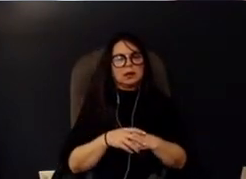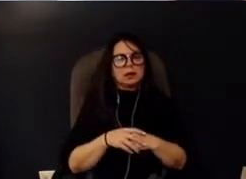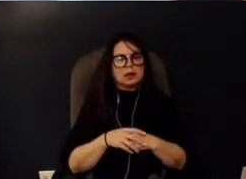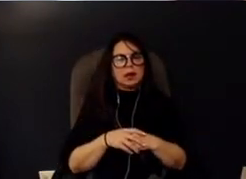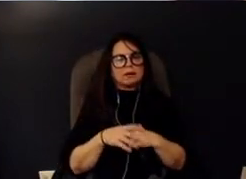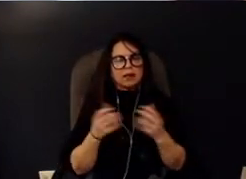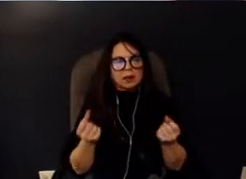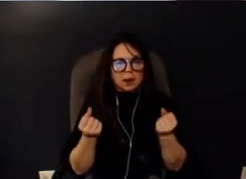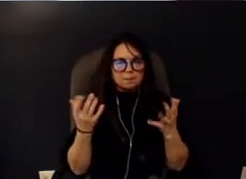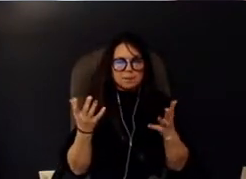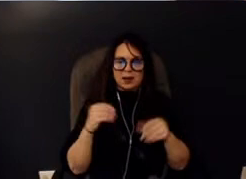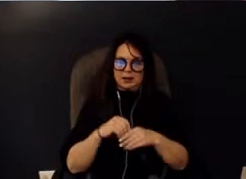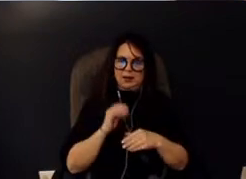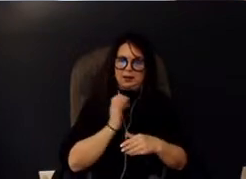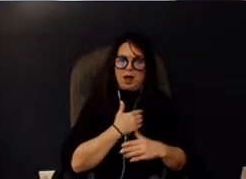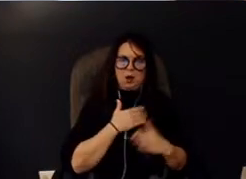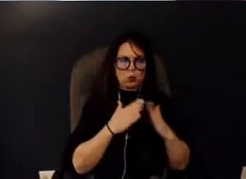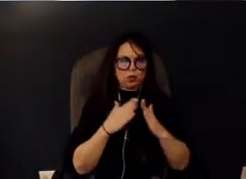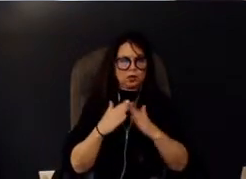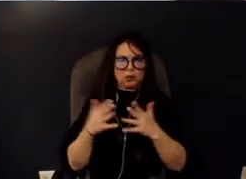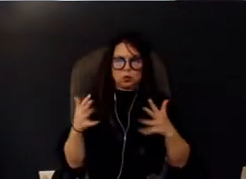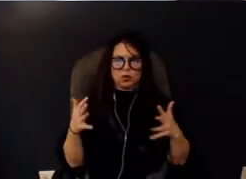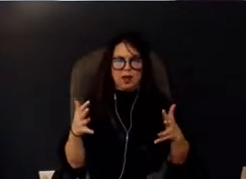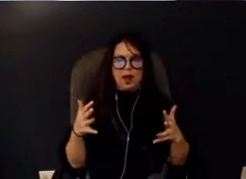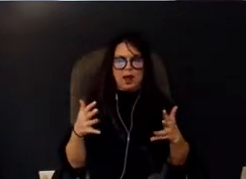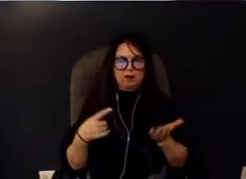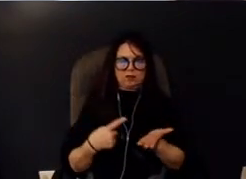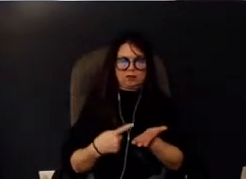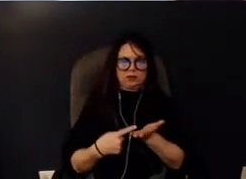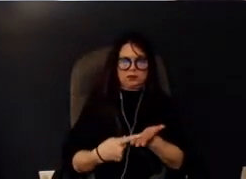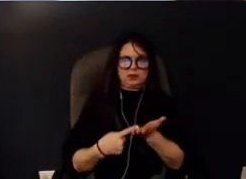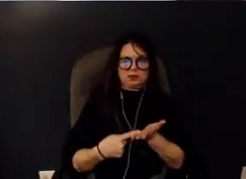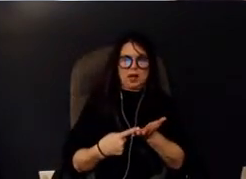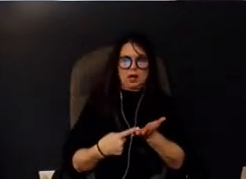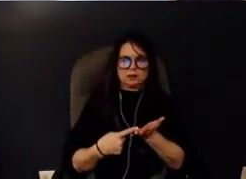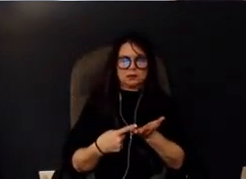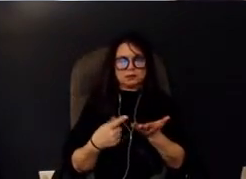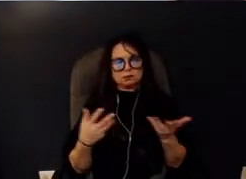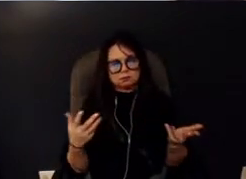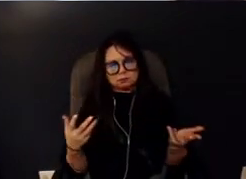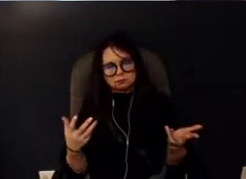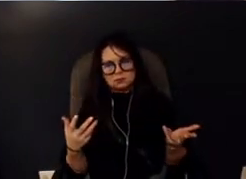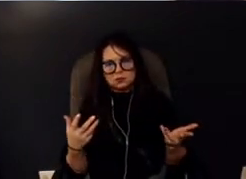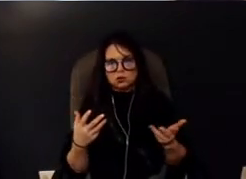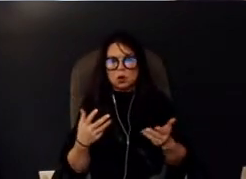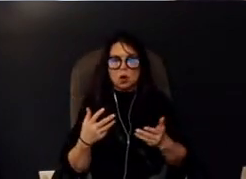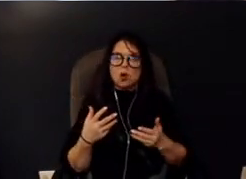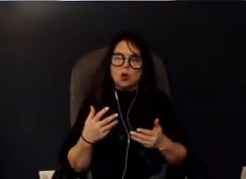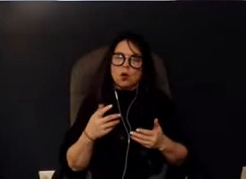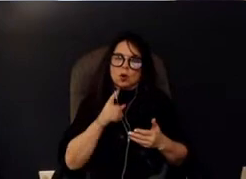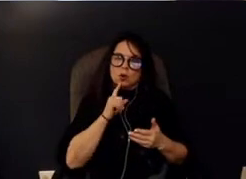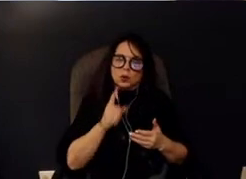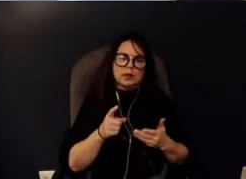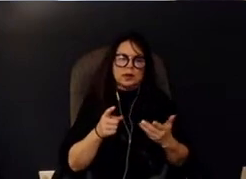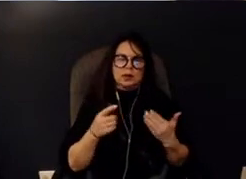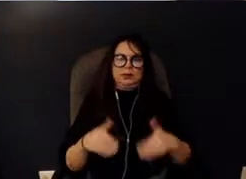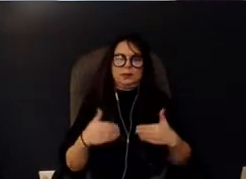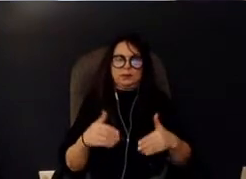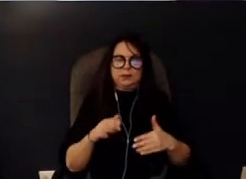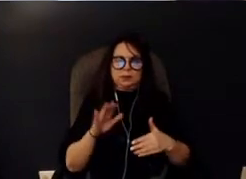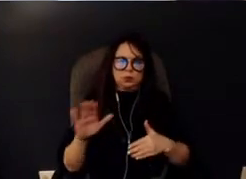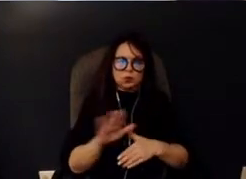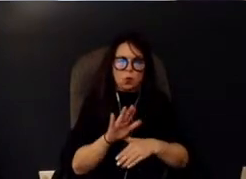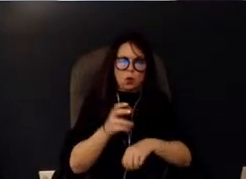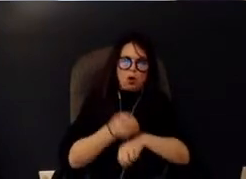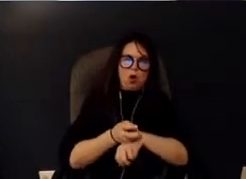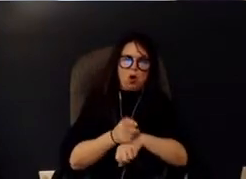have talked about. And so, just kudos for all the hard work that you guys have done. I also want to just acknowledge